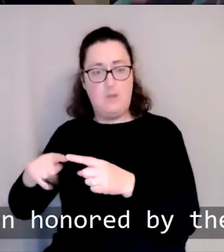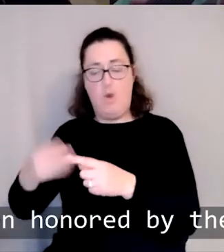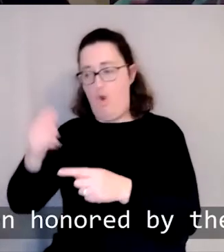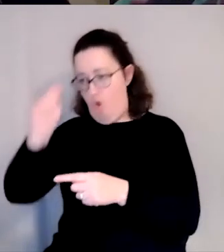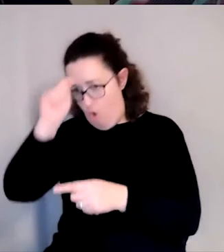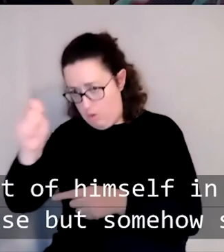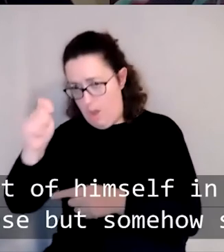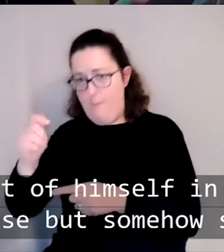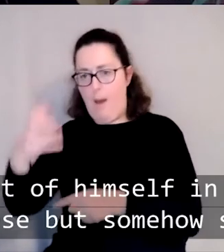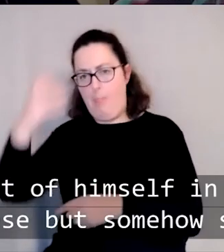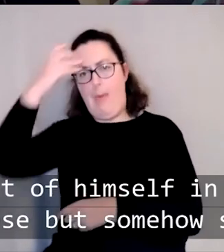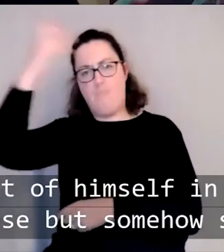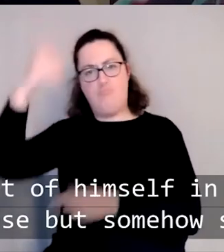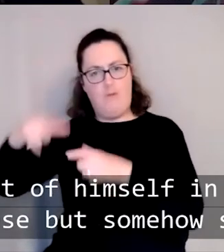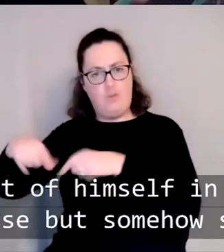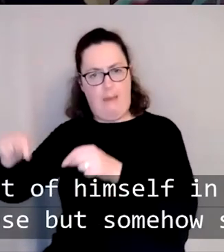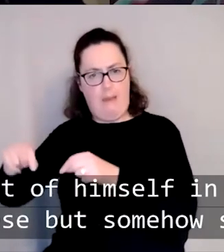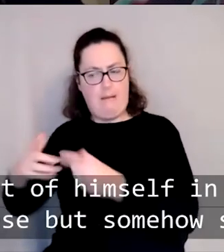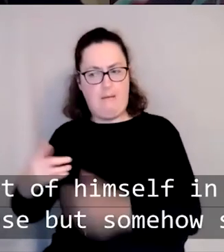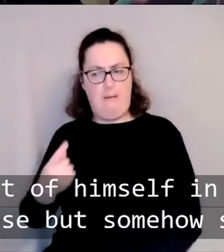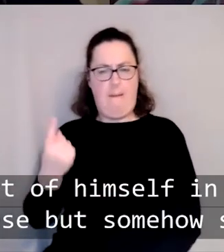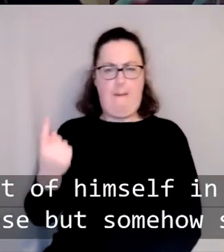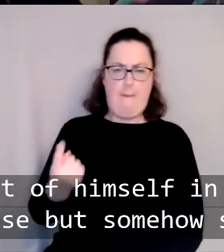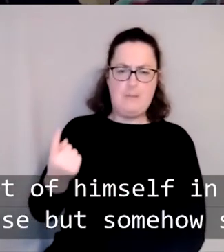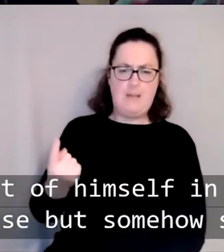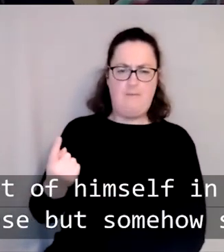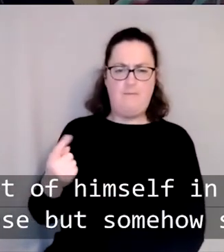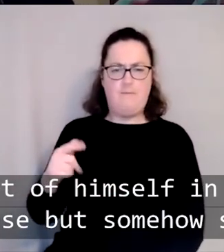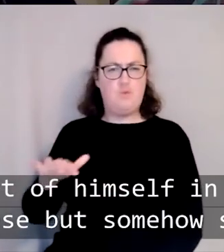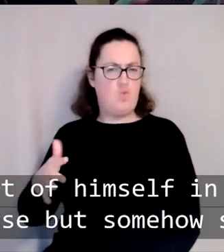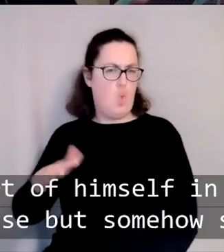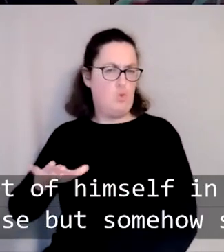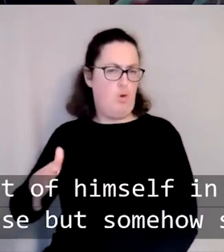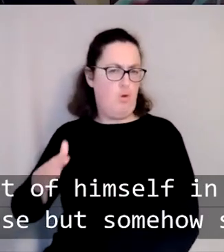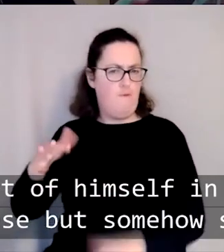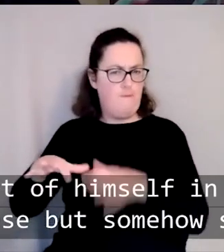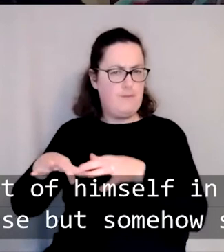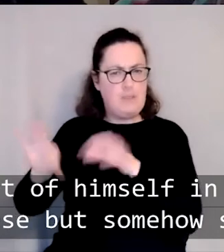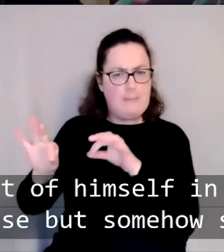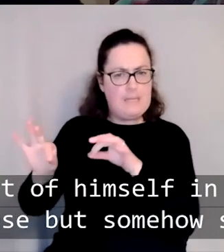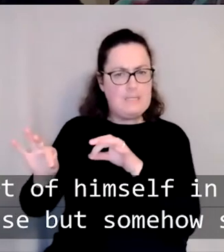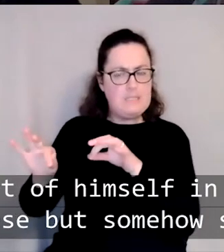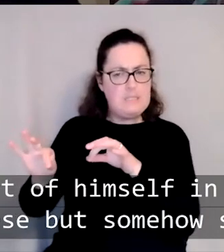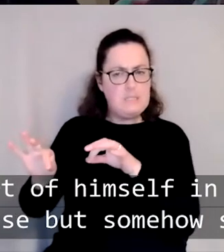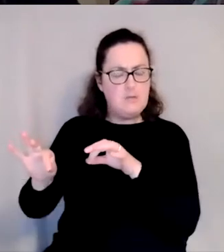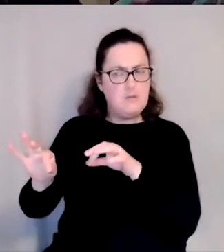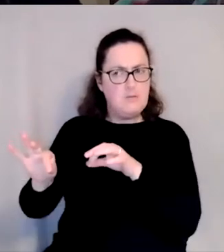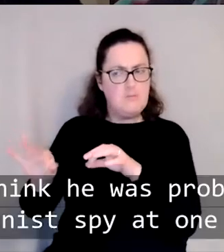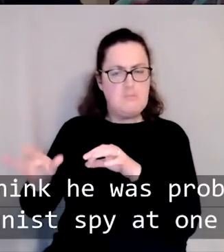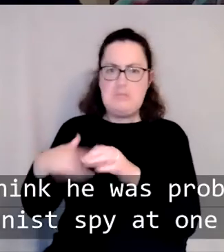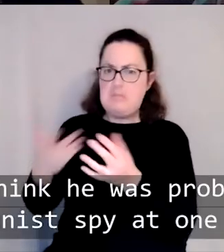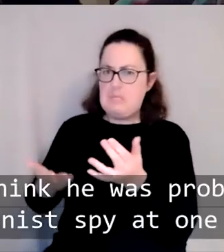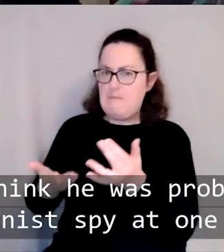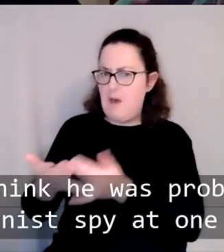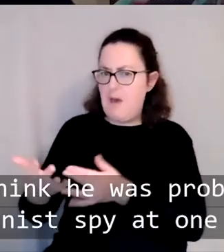the emperor. He was sort of himself in some ways as Japanese, but somehow survived.